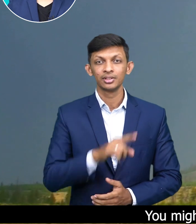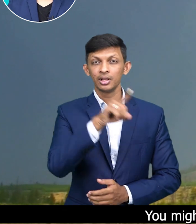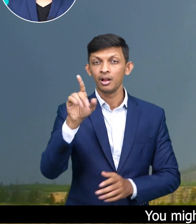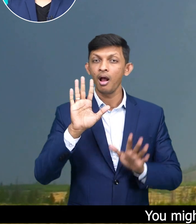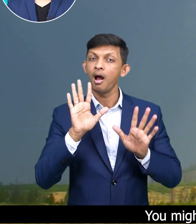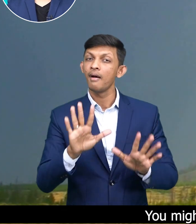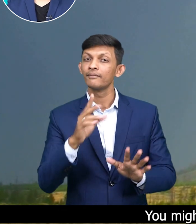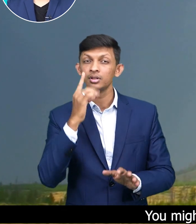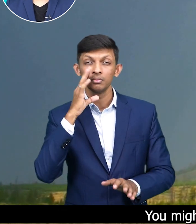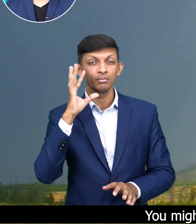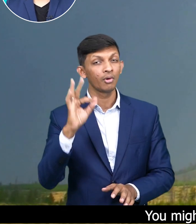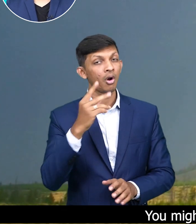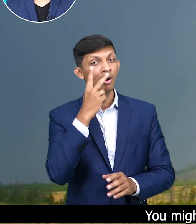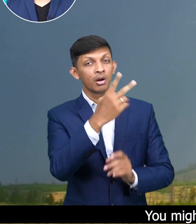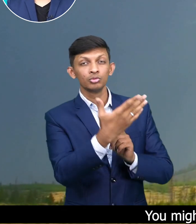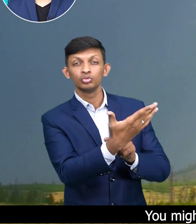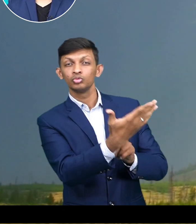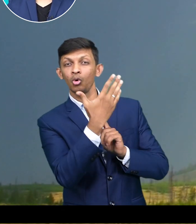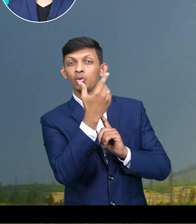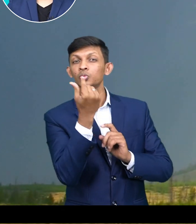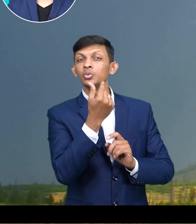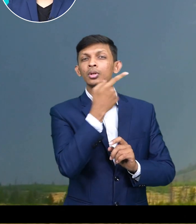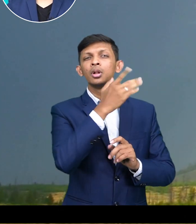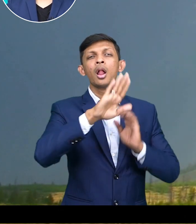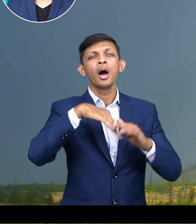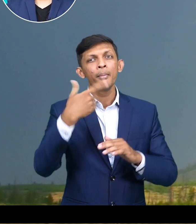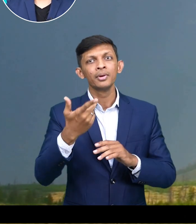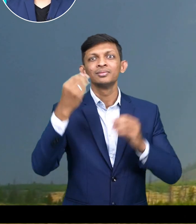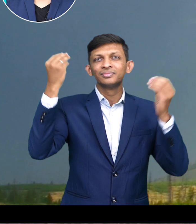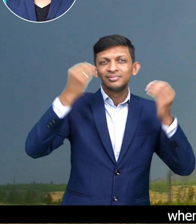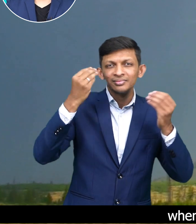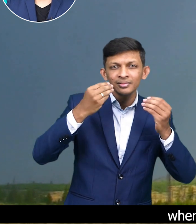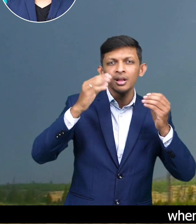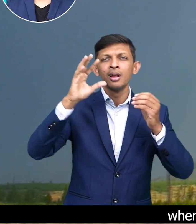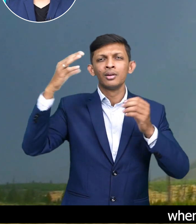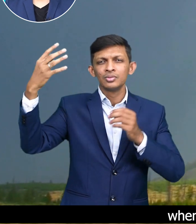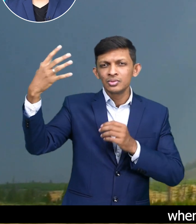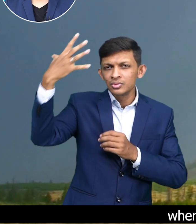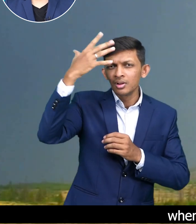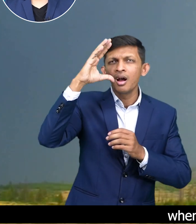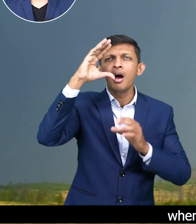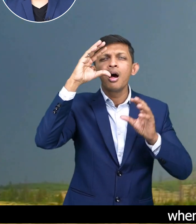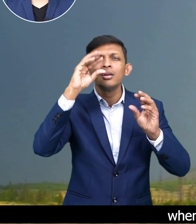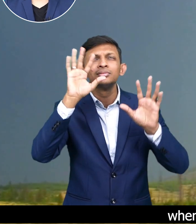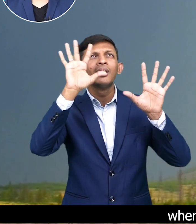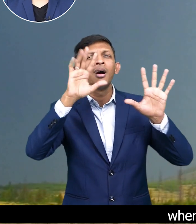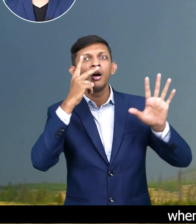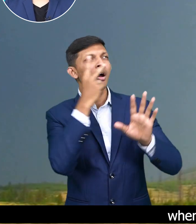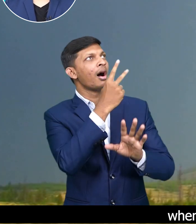You might have noticed that it appears usually after the rain when the sun is low in the